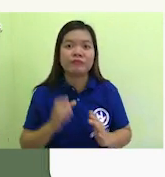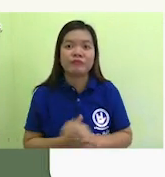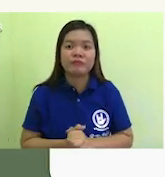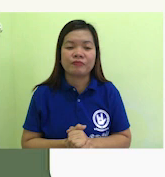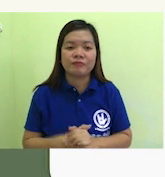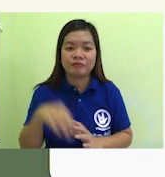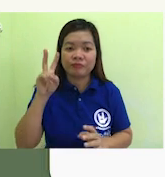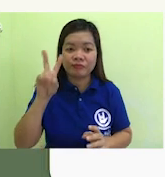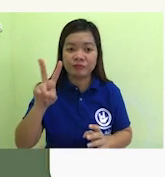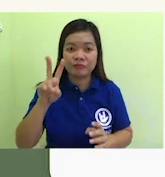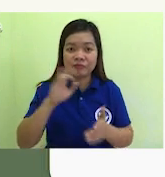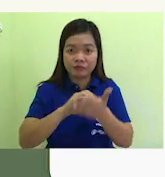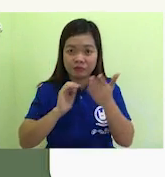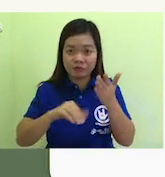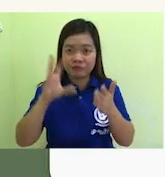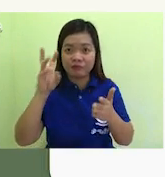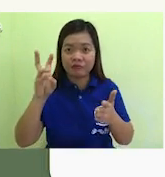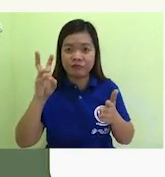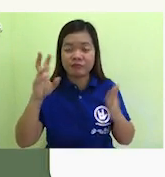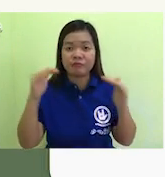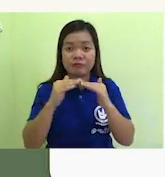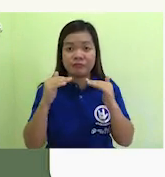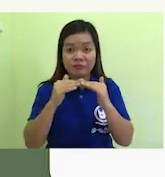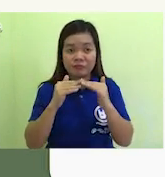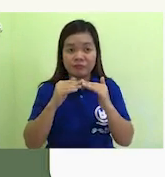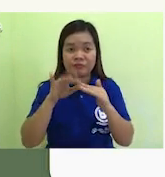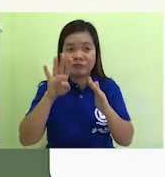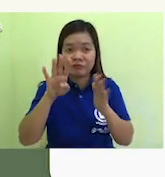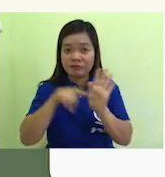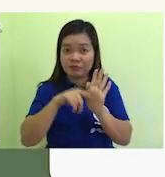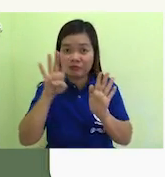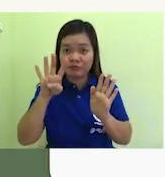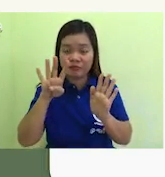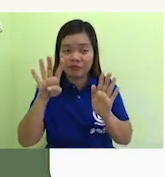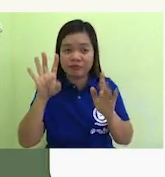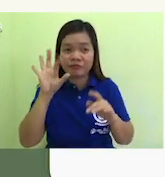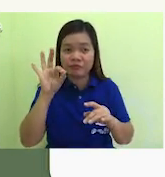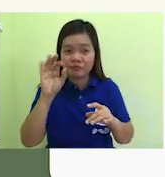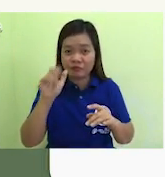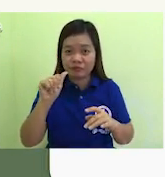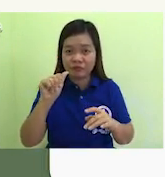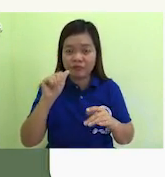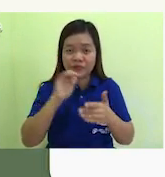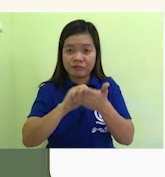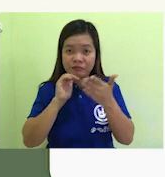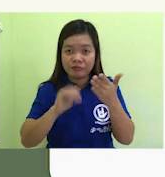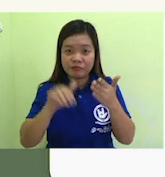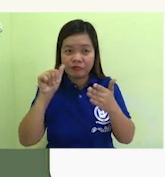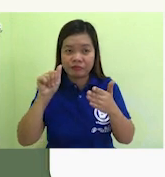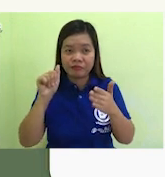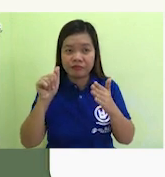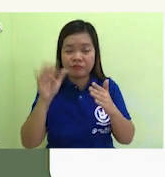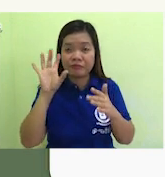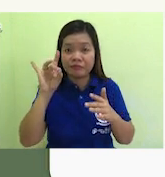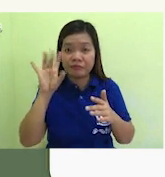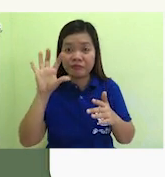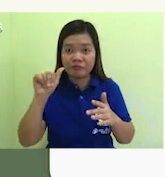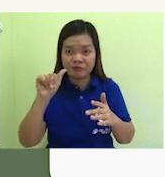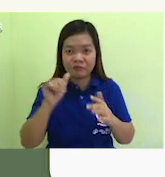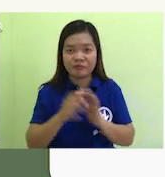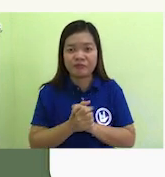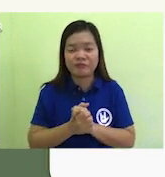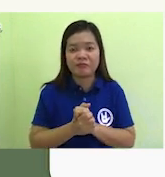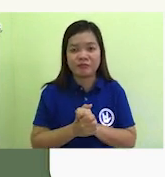c. 2 minus 6 is negative 4. 9a minus a